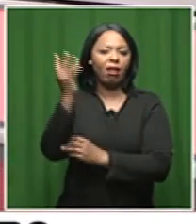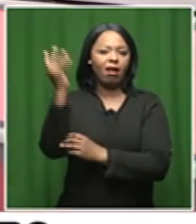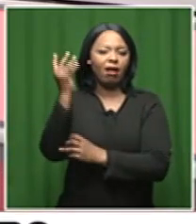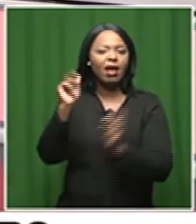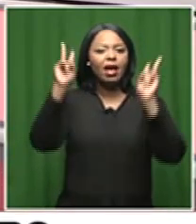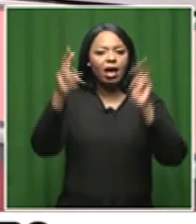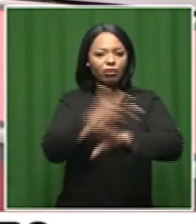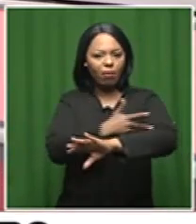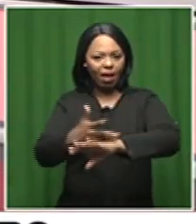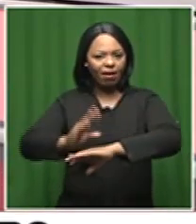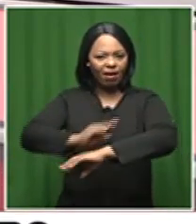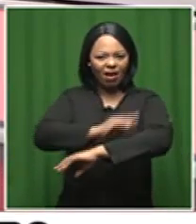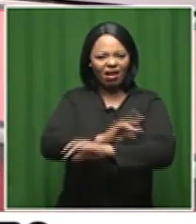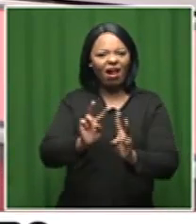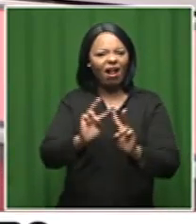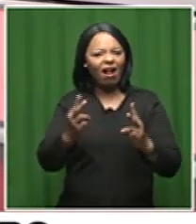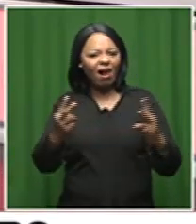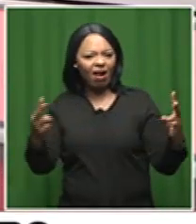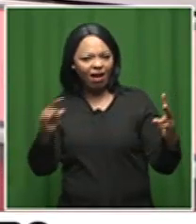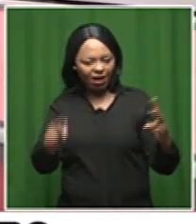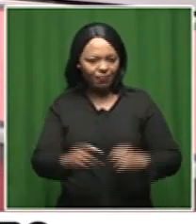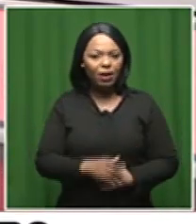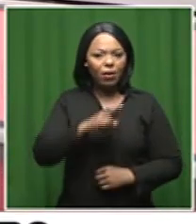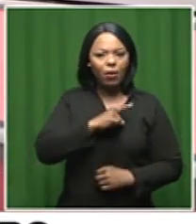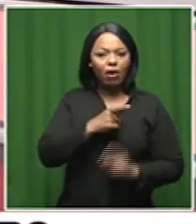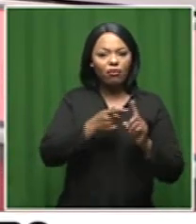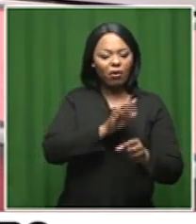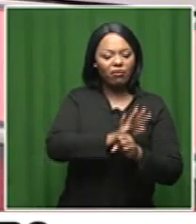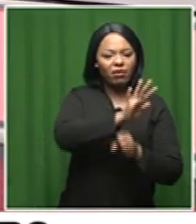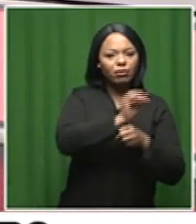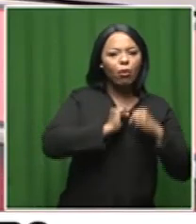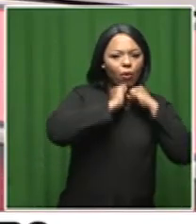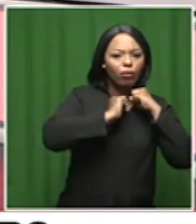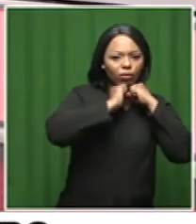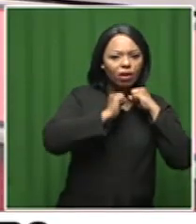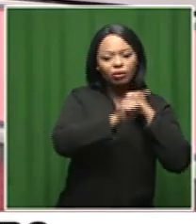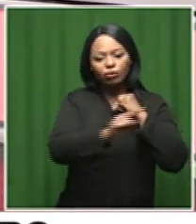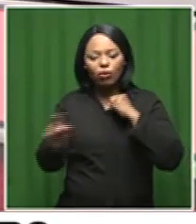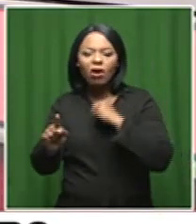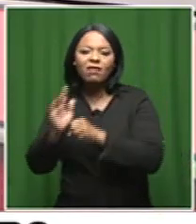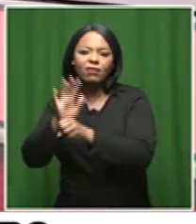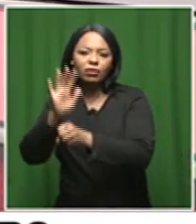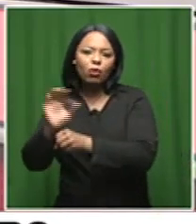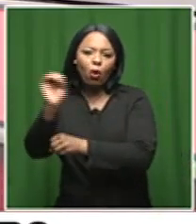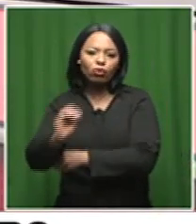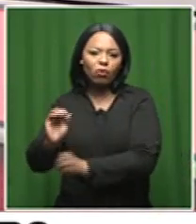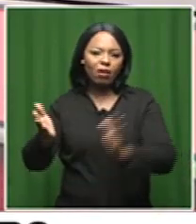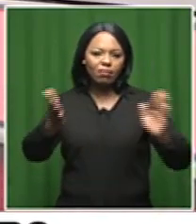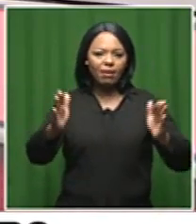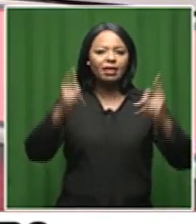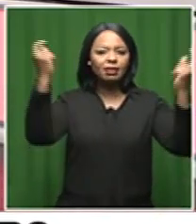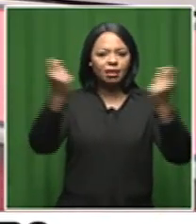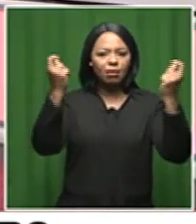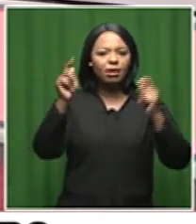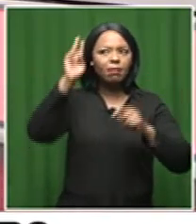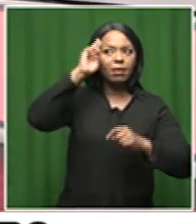blood cancers. Now, the reason why we're discussing this is because between the 15th of August to the 15th of October is when we celebrate and, of course, commemorate and